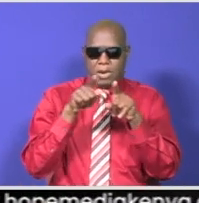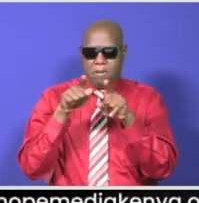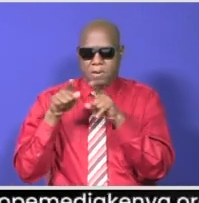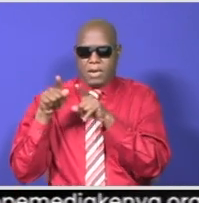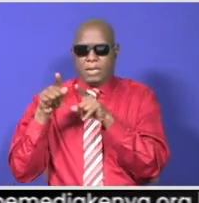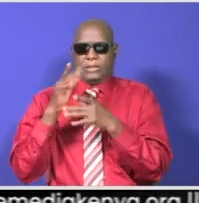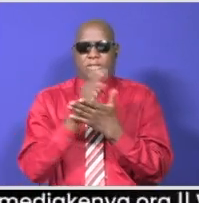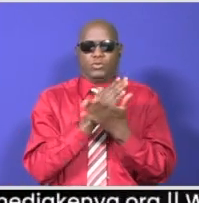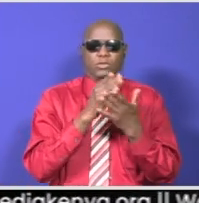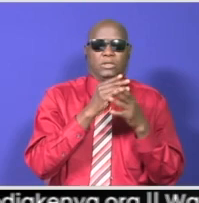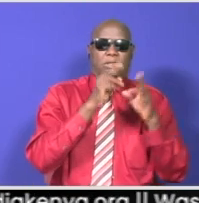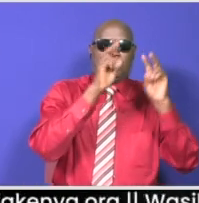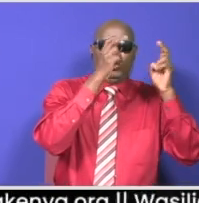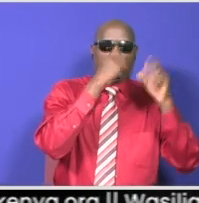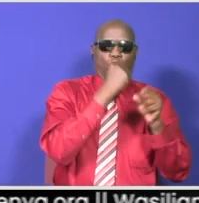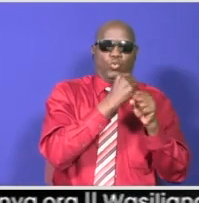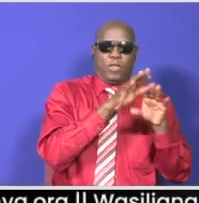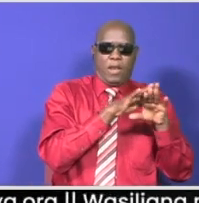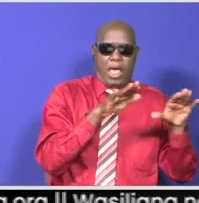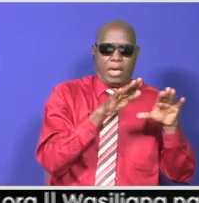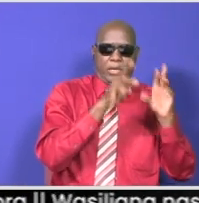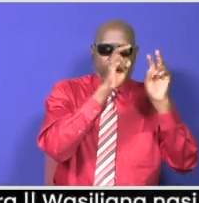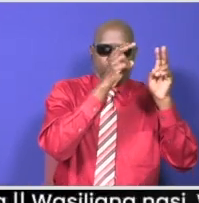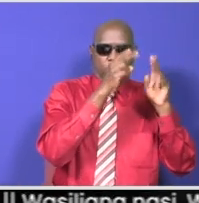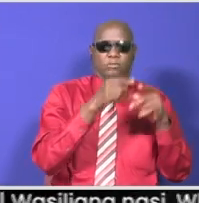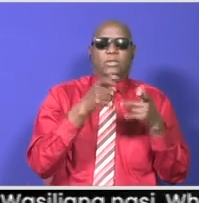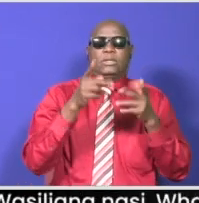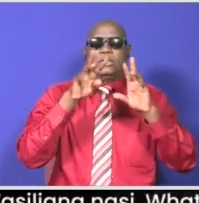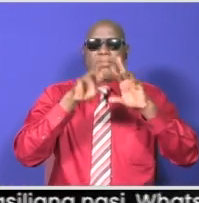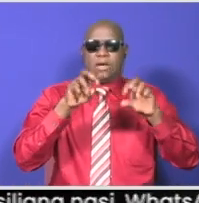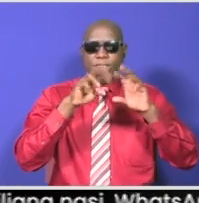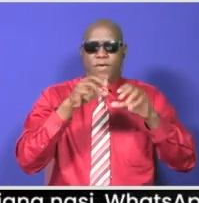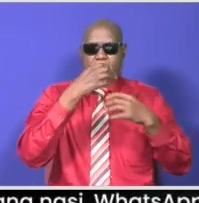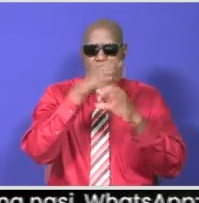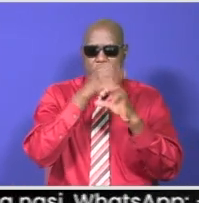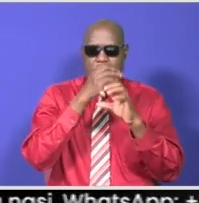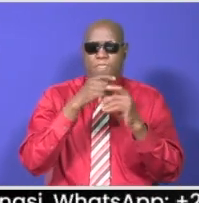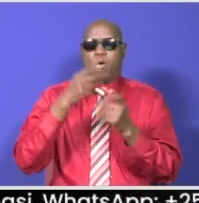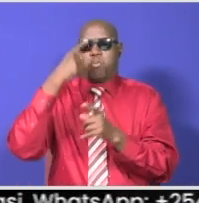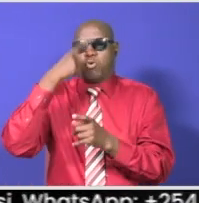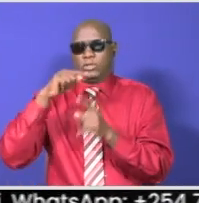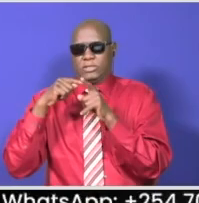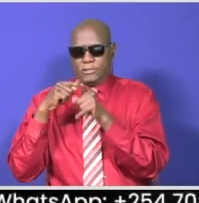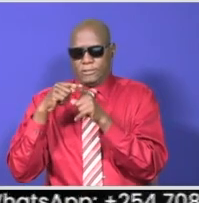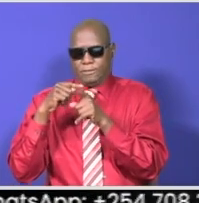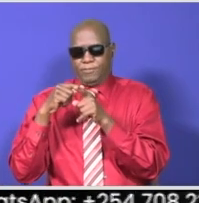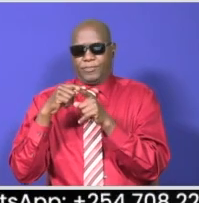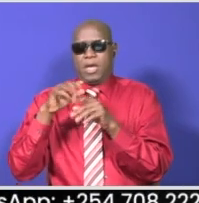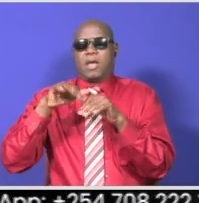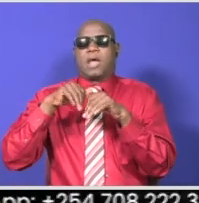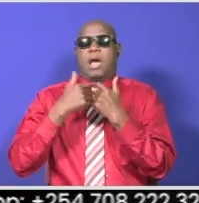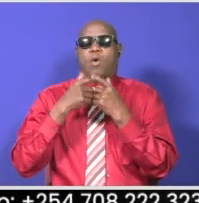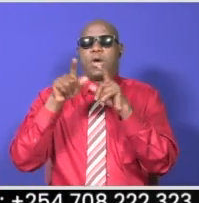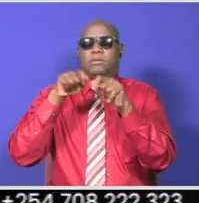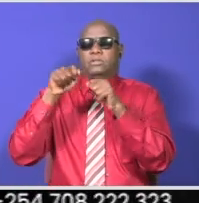looking at issues to do with lands, land issues, issues to do with surveying, issues to do with policies, and issues about how we administrate our